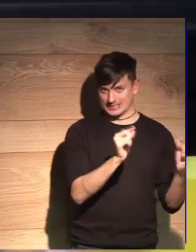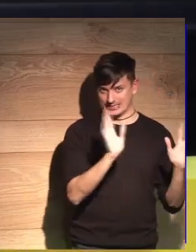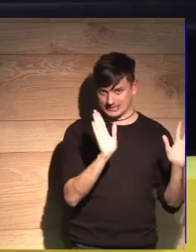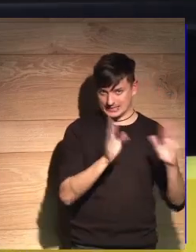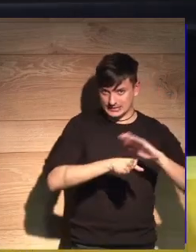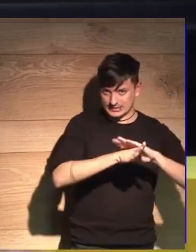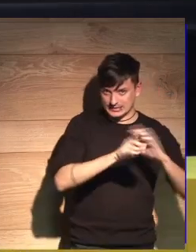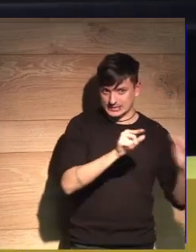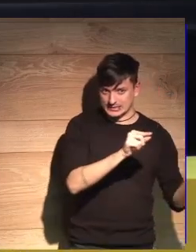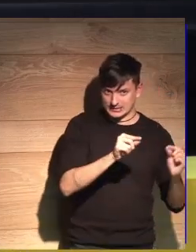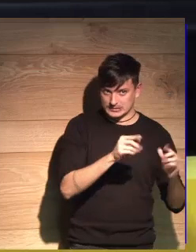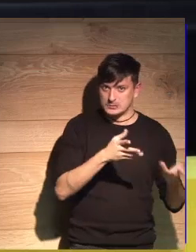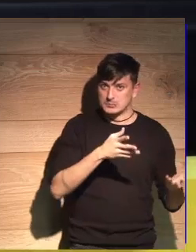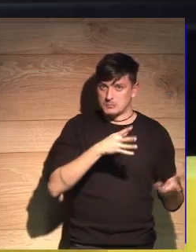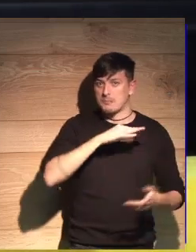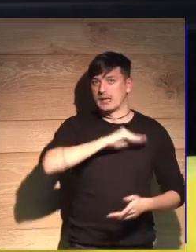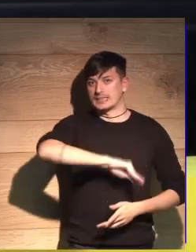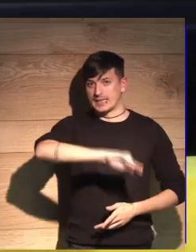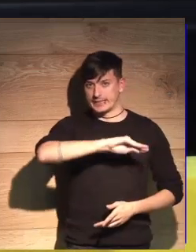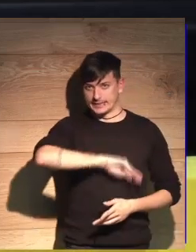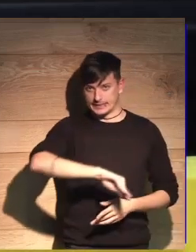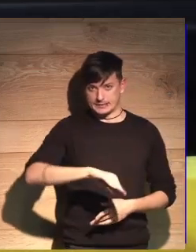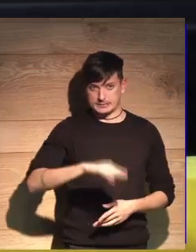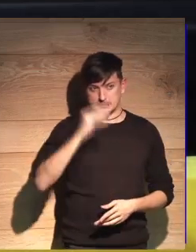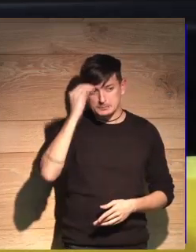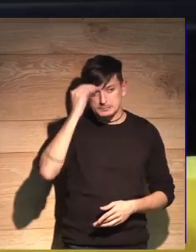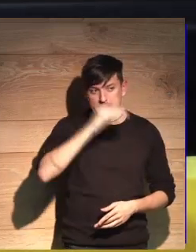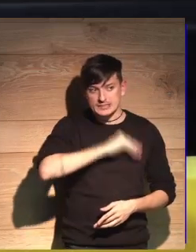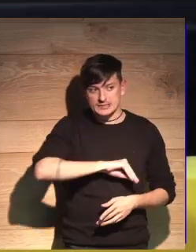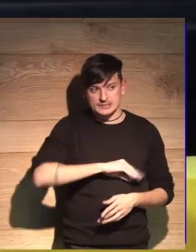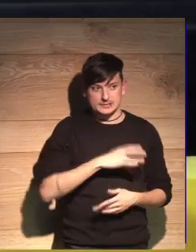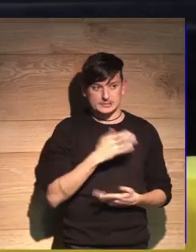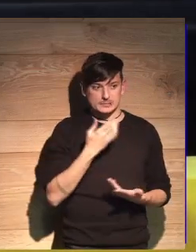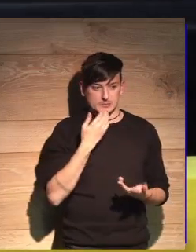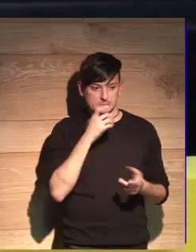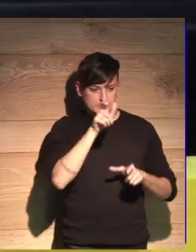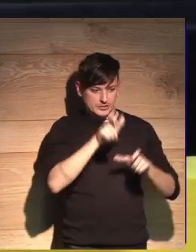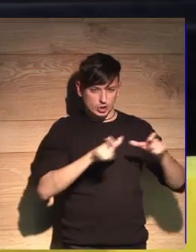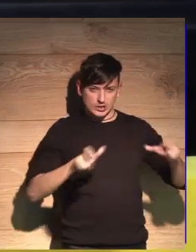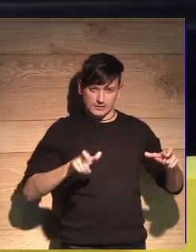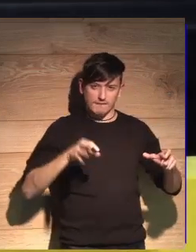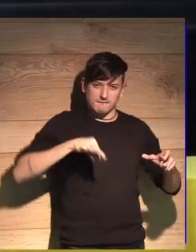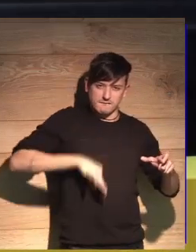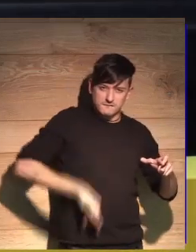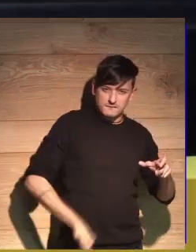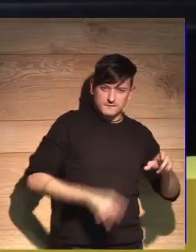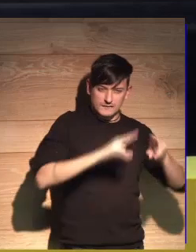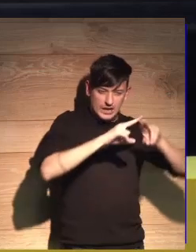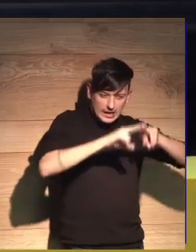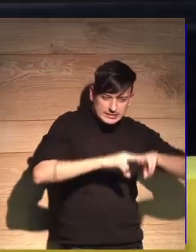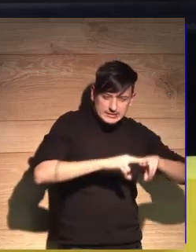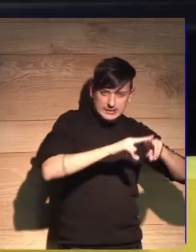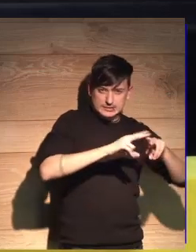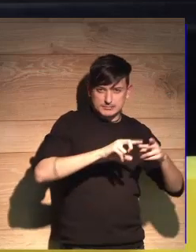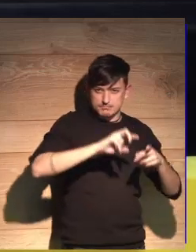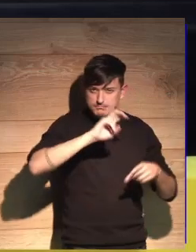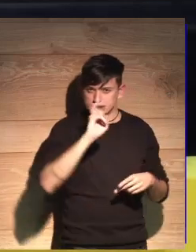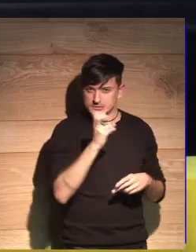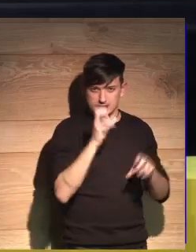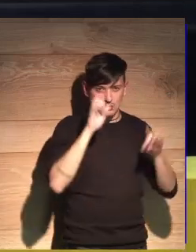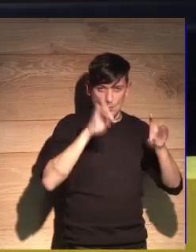continue, and that's not a little achievement. And with people and analysts that the ones as we